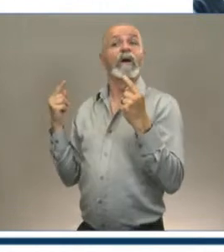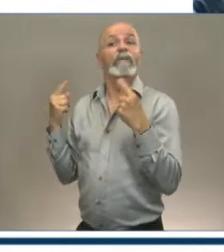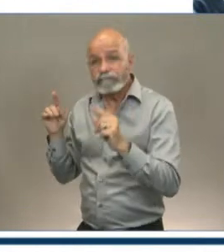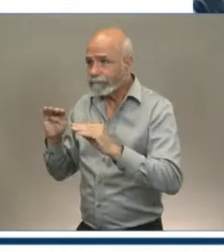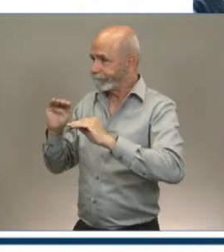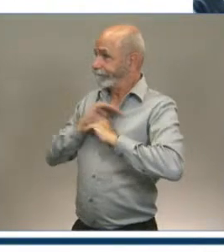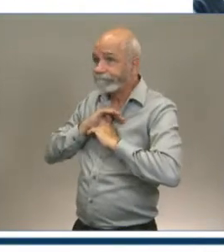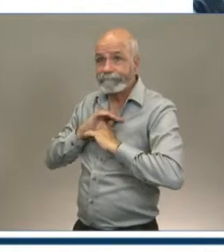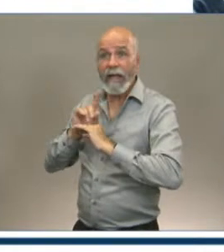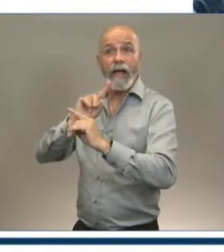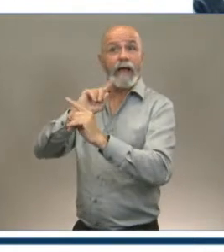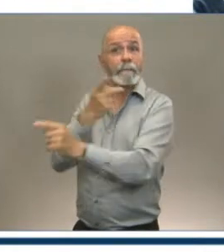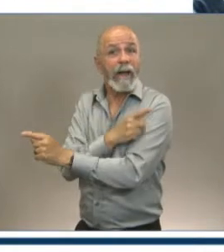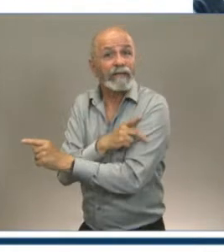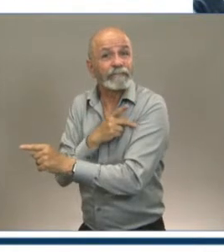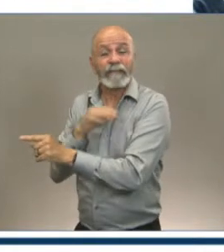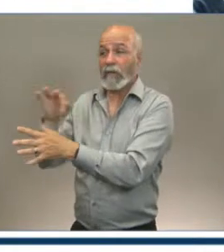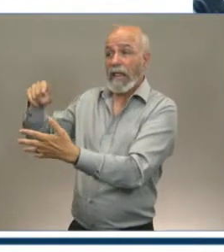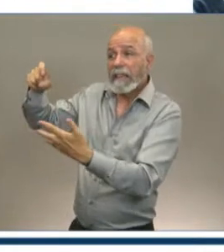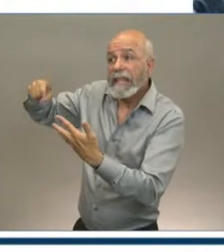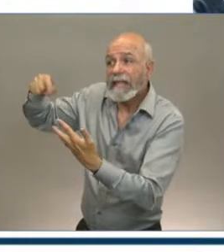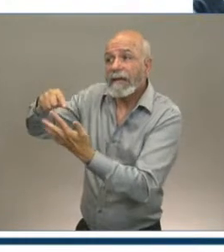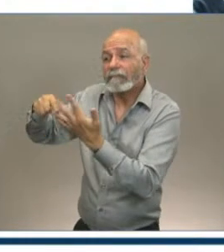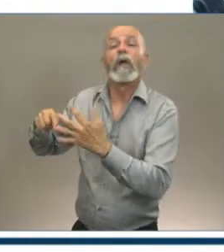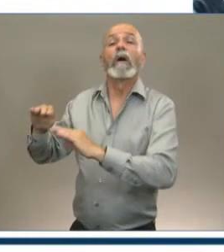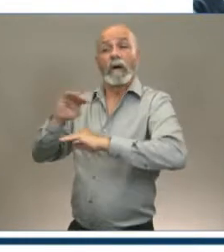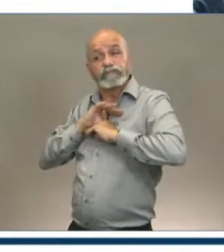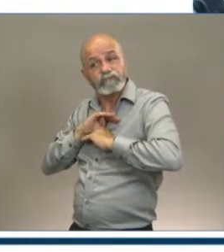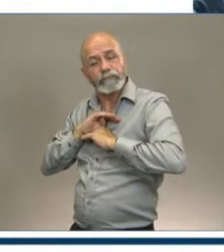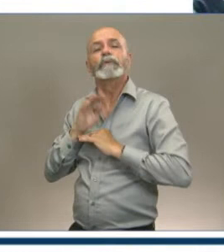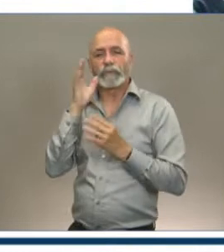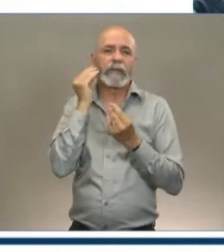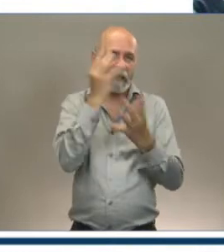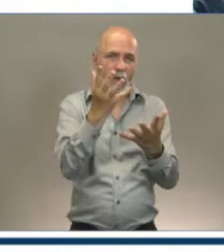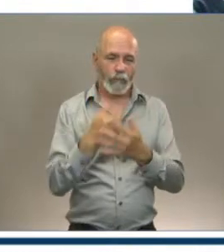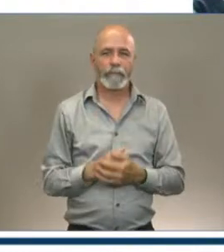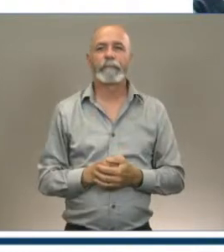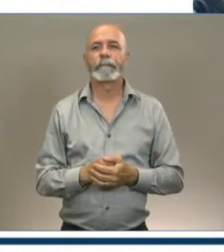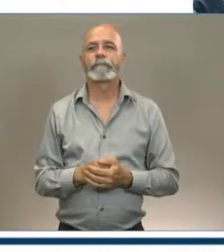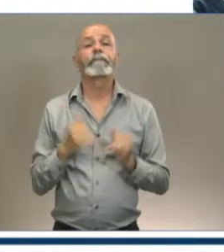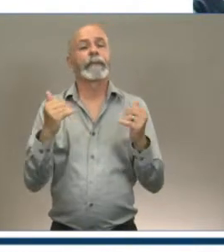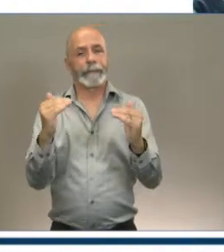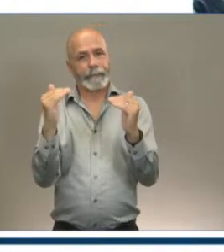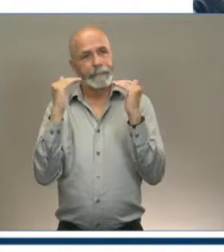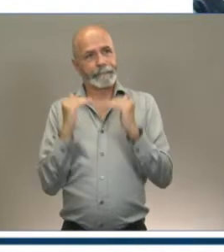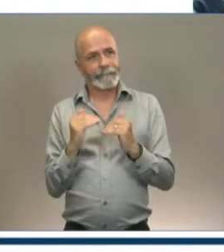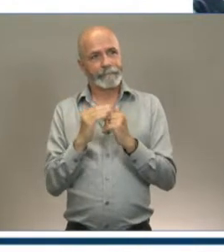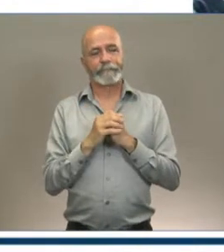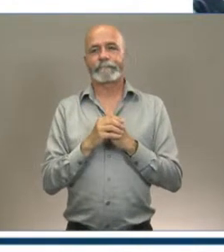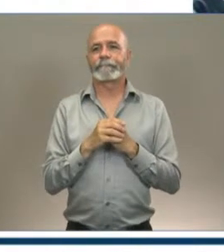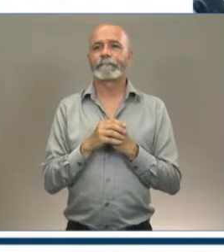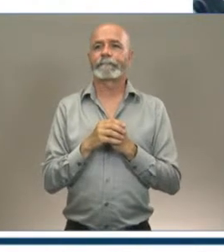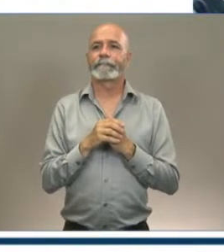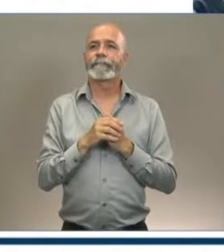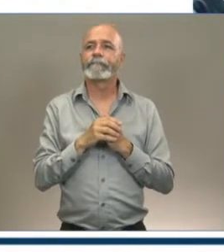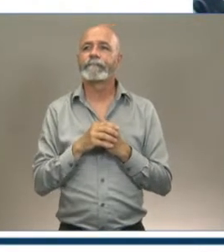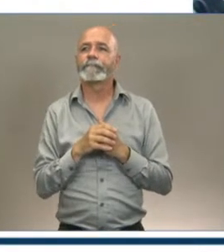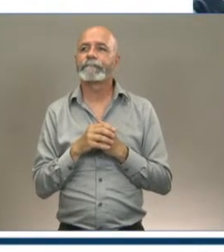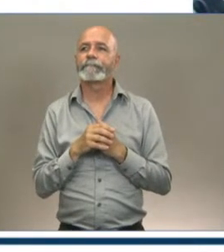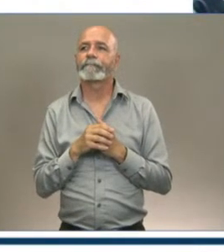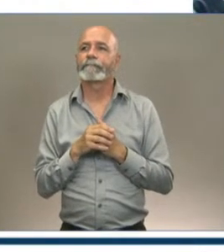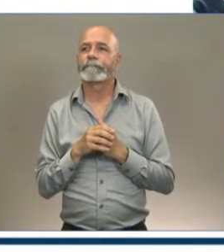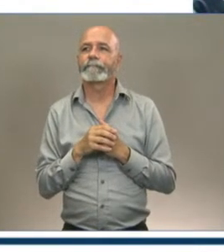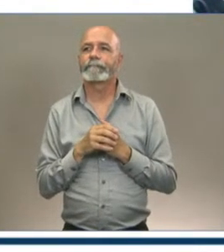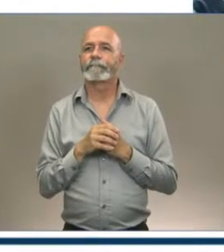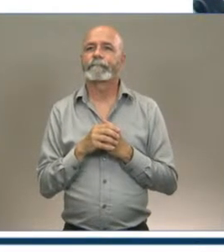high quality care. The last thing I want to just emphasize, one of the things that the Premier mentioned, which is we have in